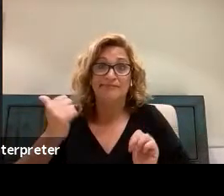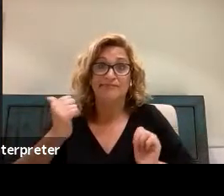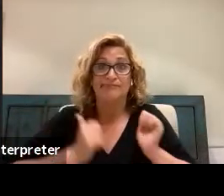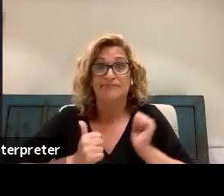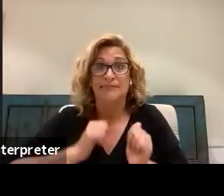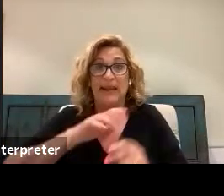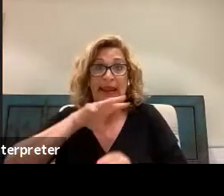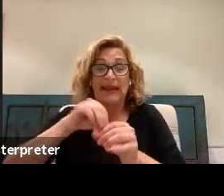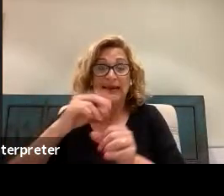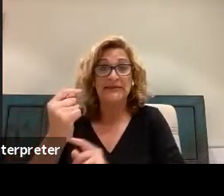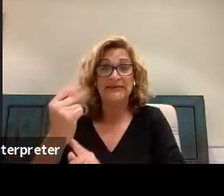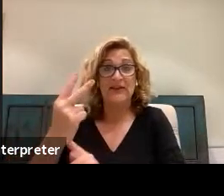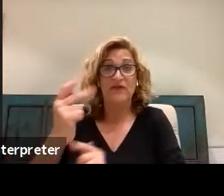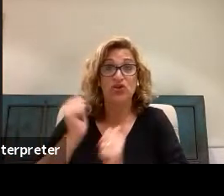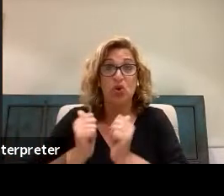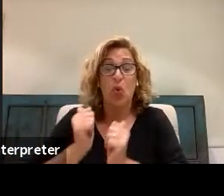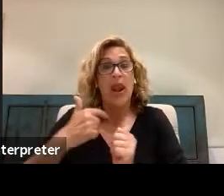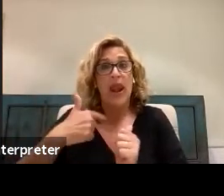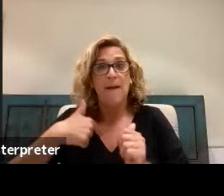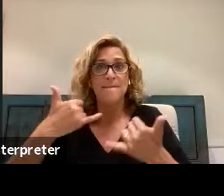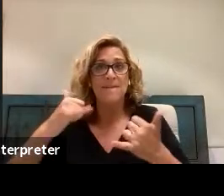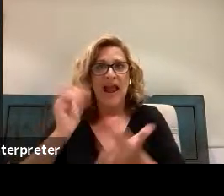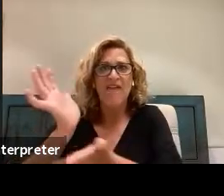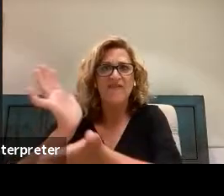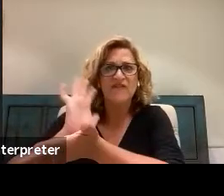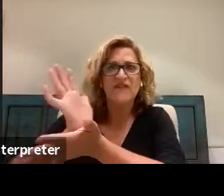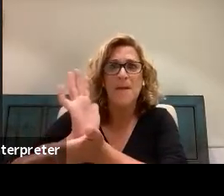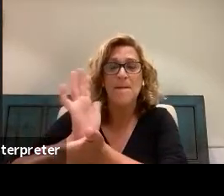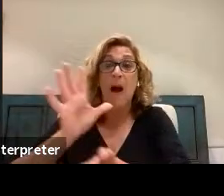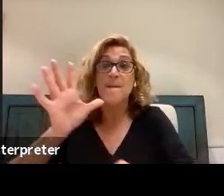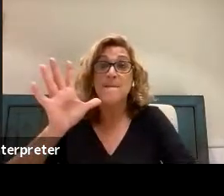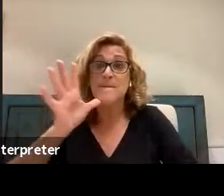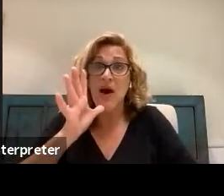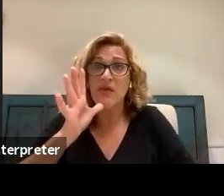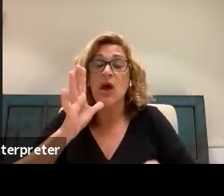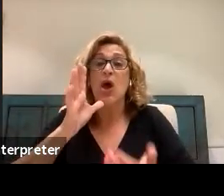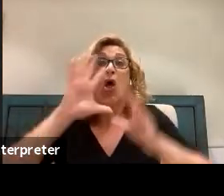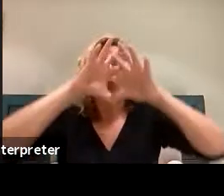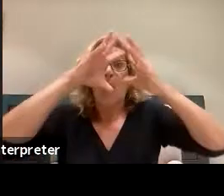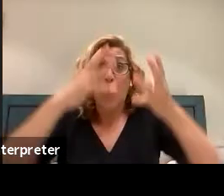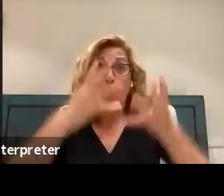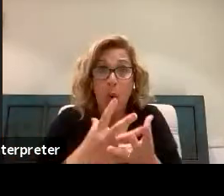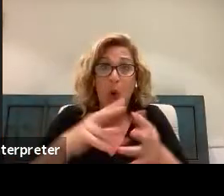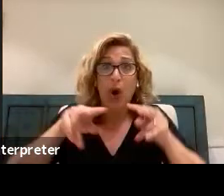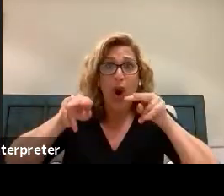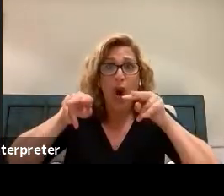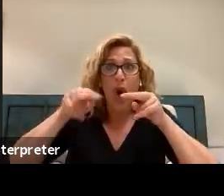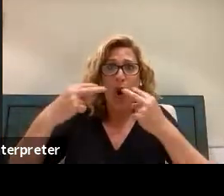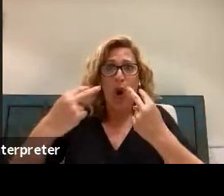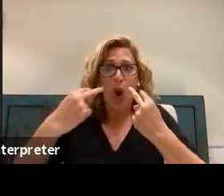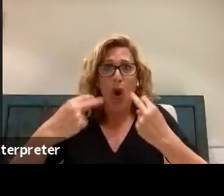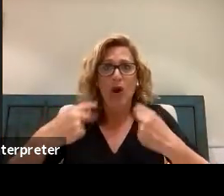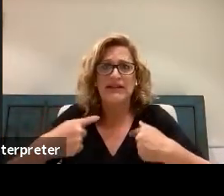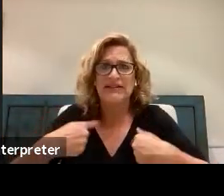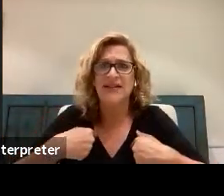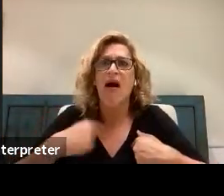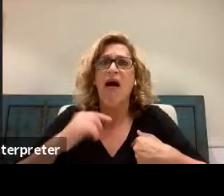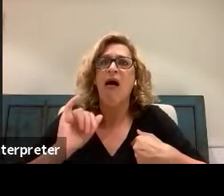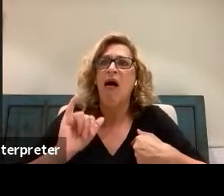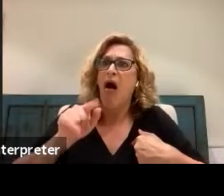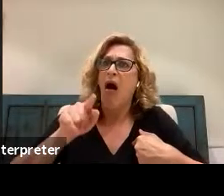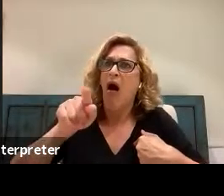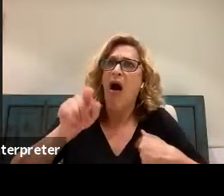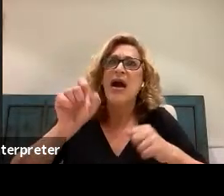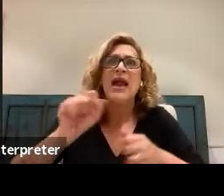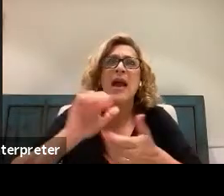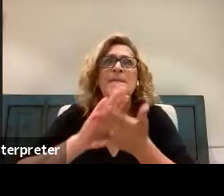or a film and I'm playing a mother, the world will say, oh, someone like her can be a mom? Like, because believe it or not, while I was